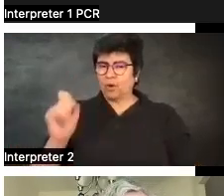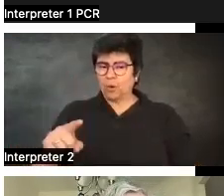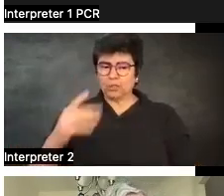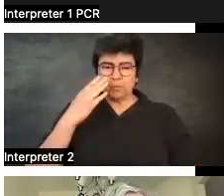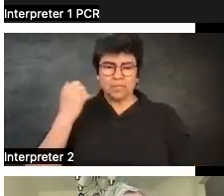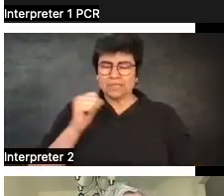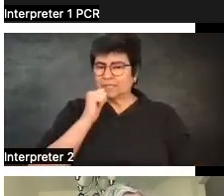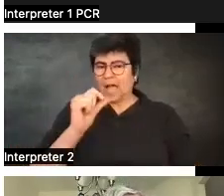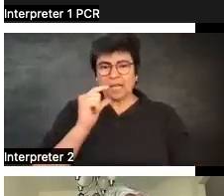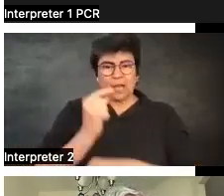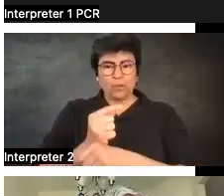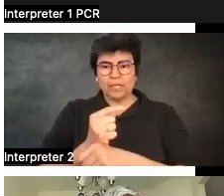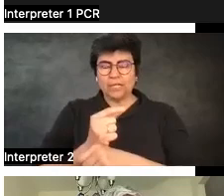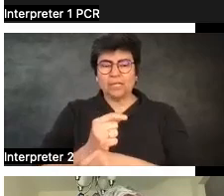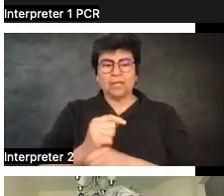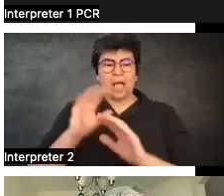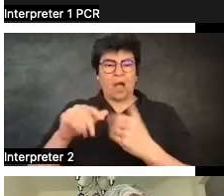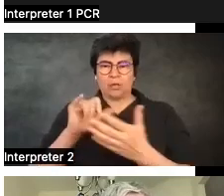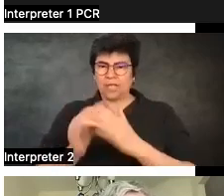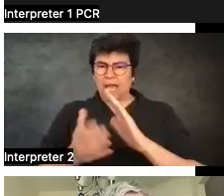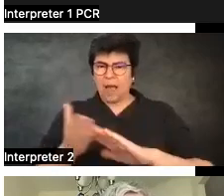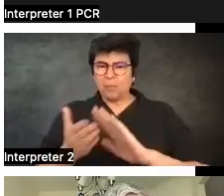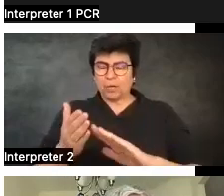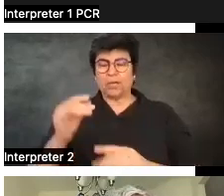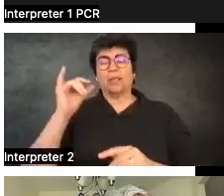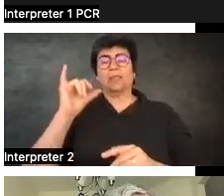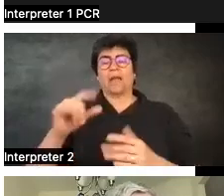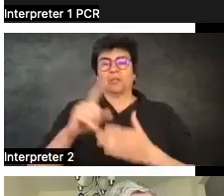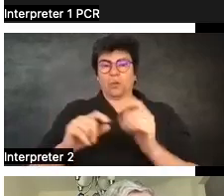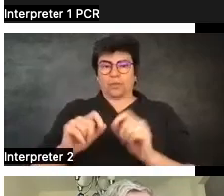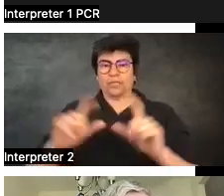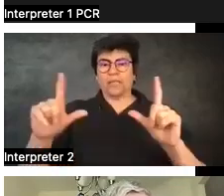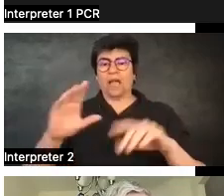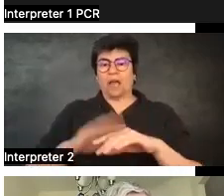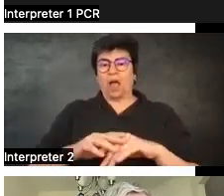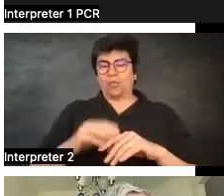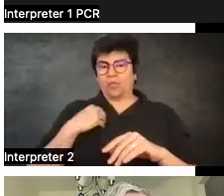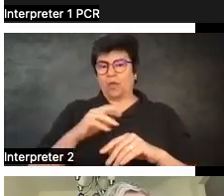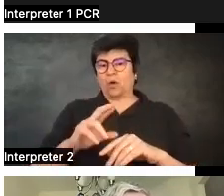not guaranteed. How does this operate? And that's what the slide on the far right